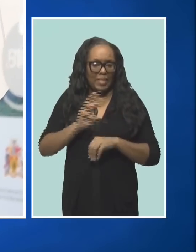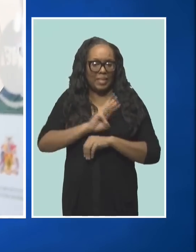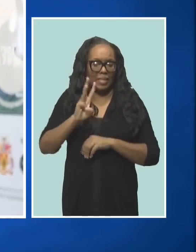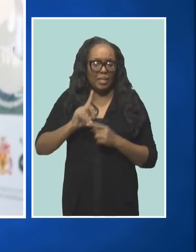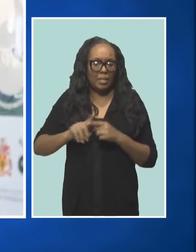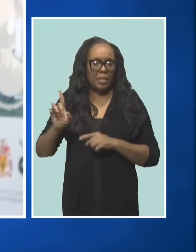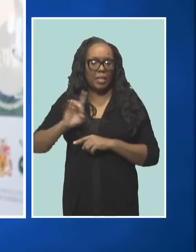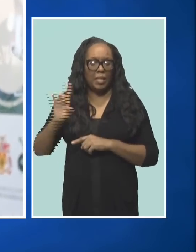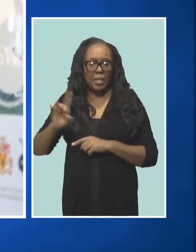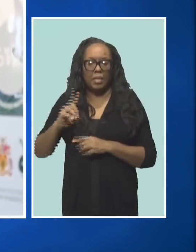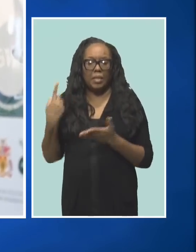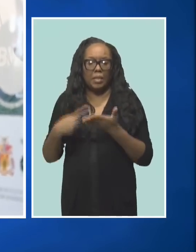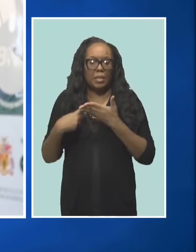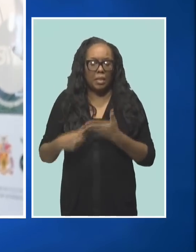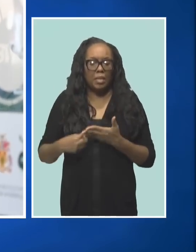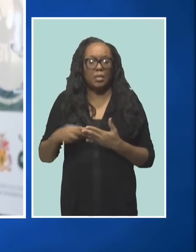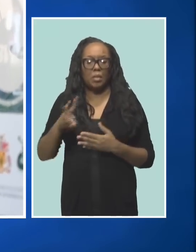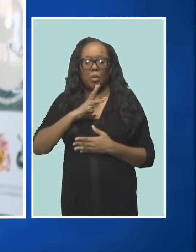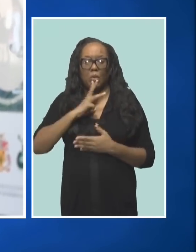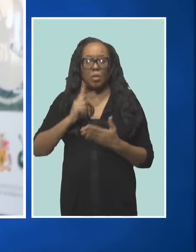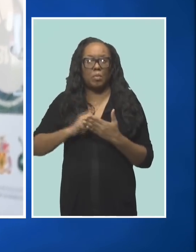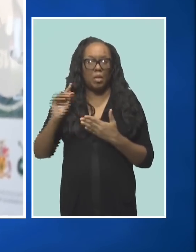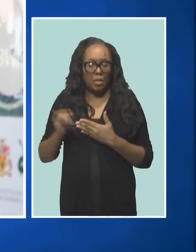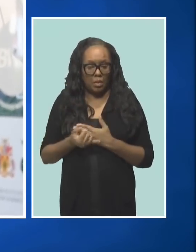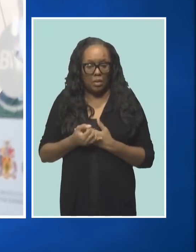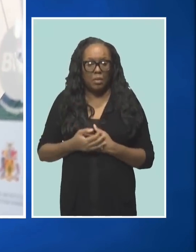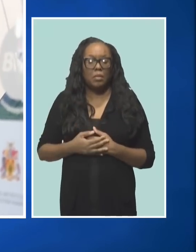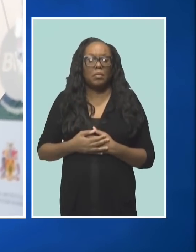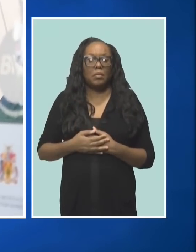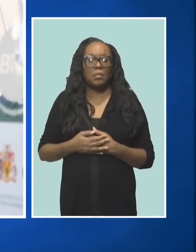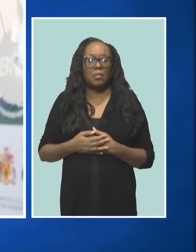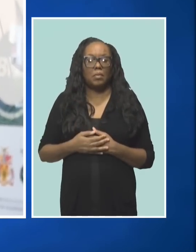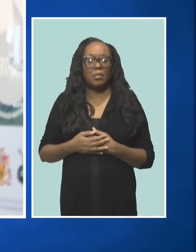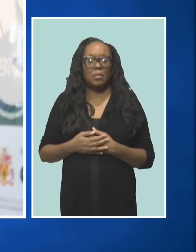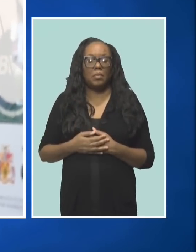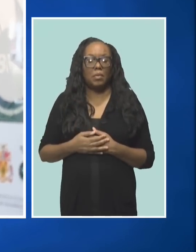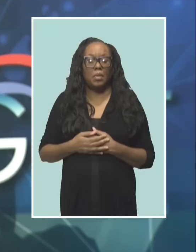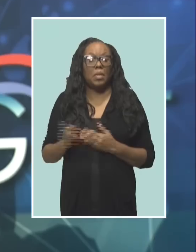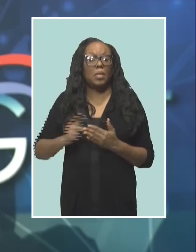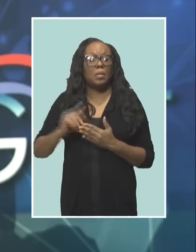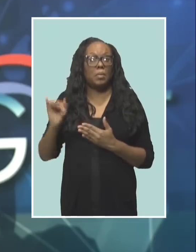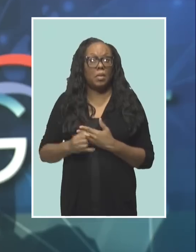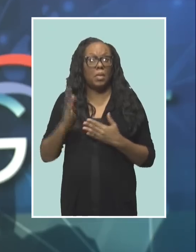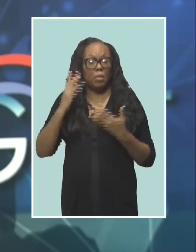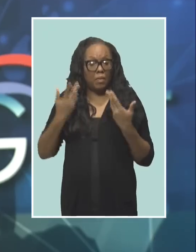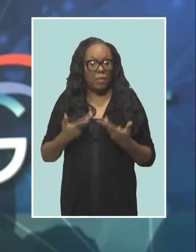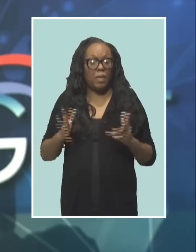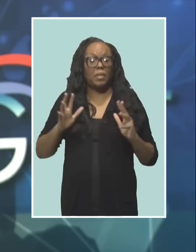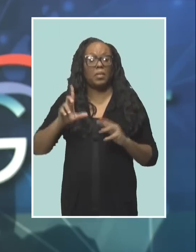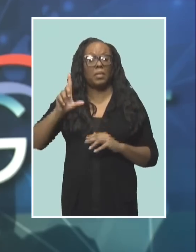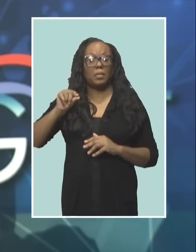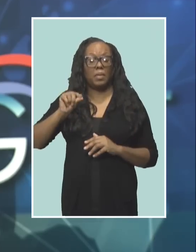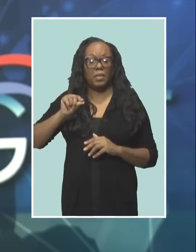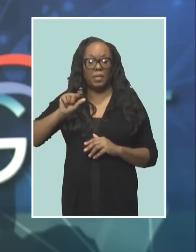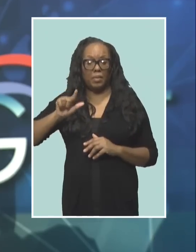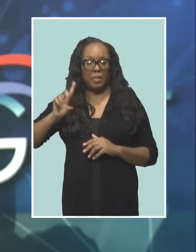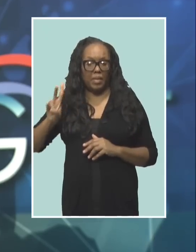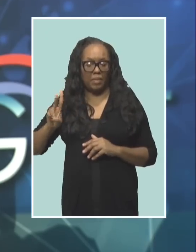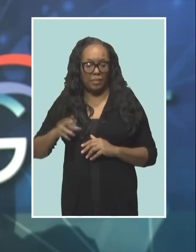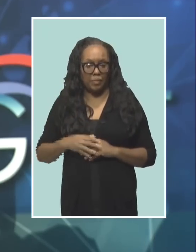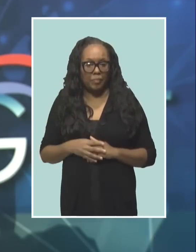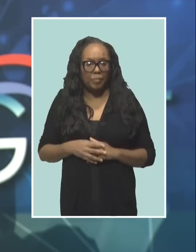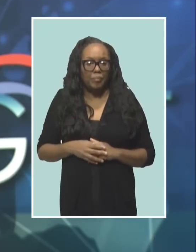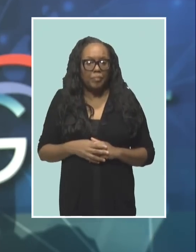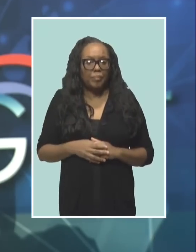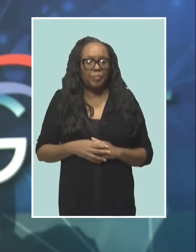p.m. The project is expected to be completed in 2027. There's major concern parents